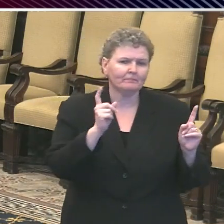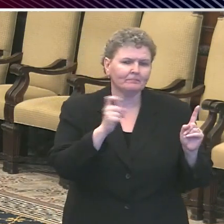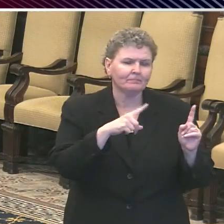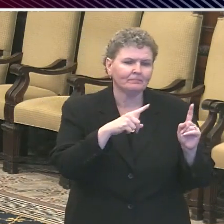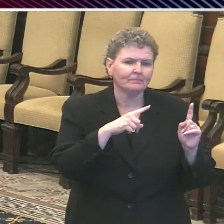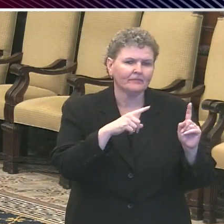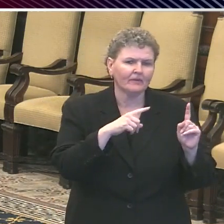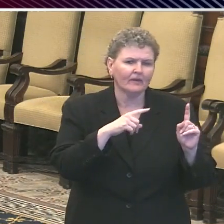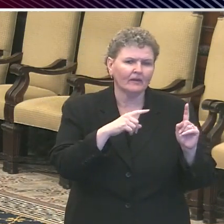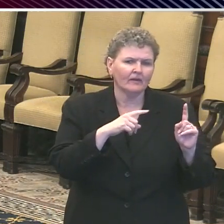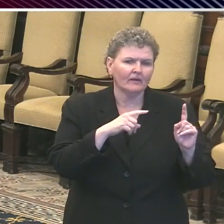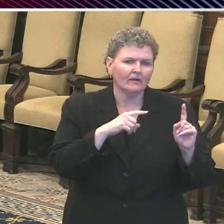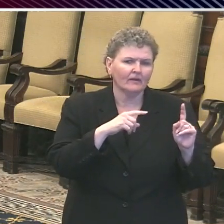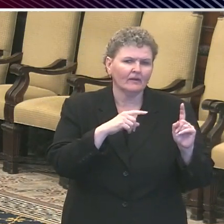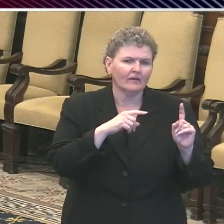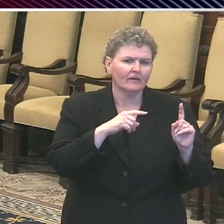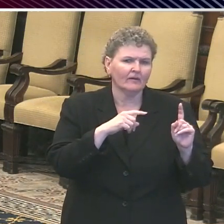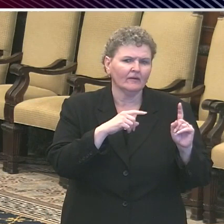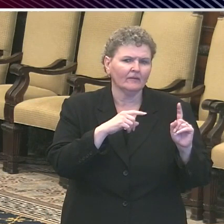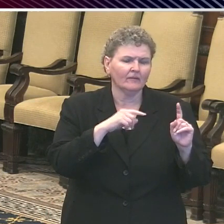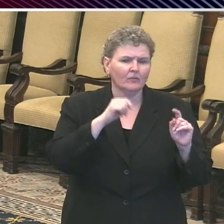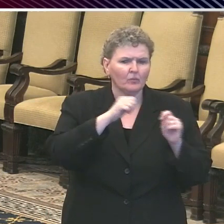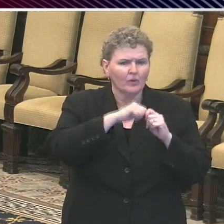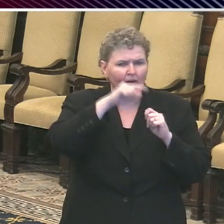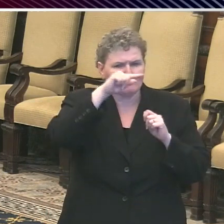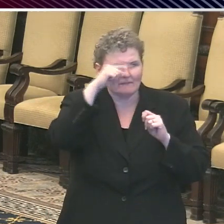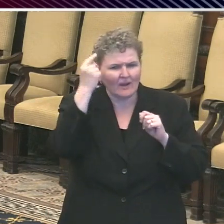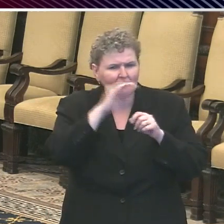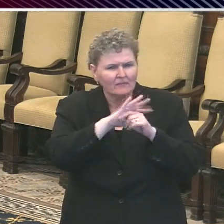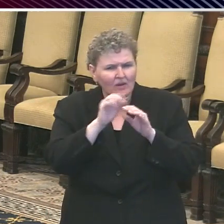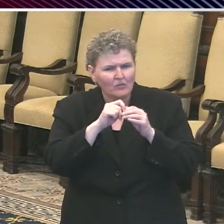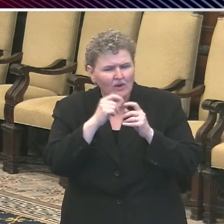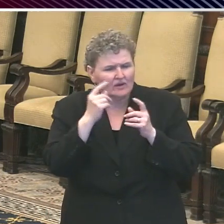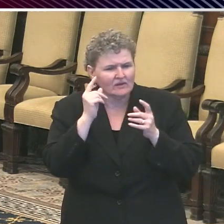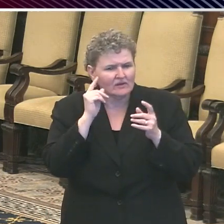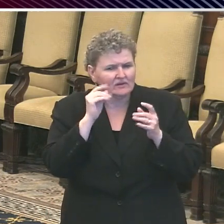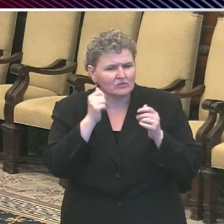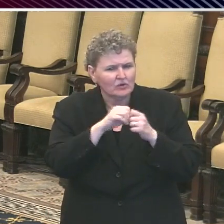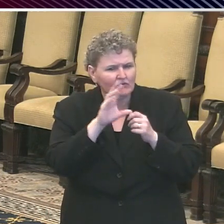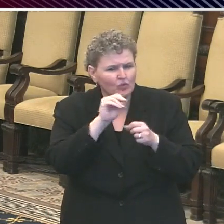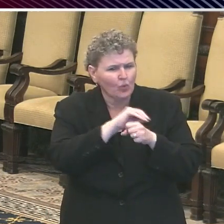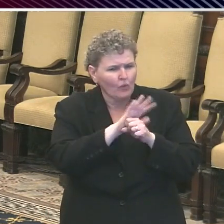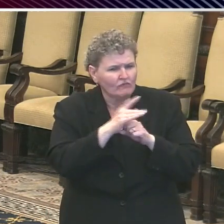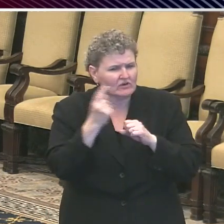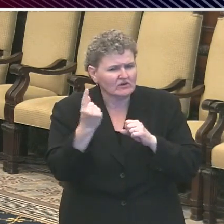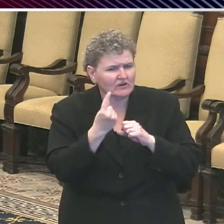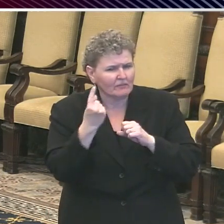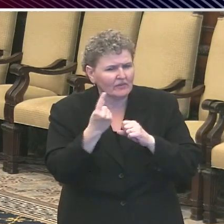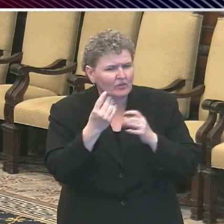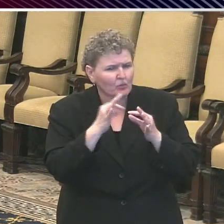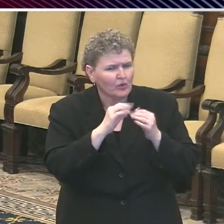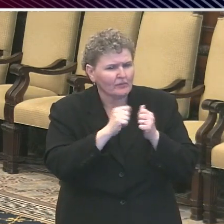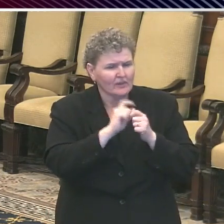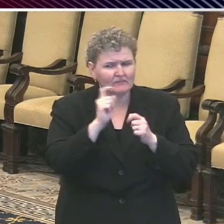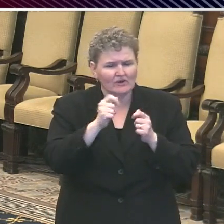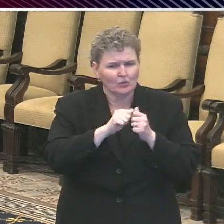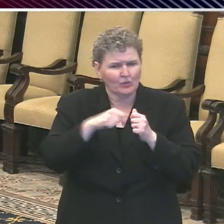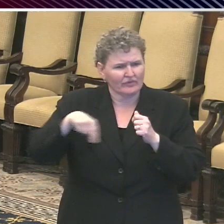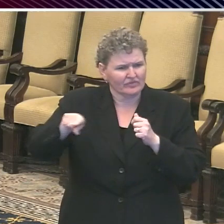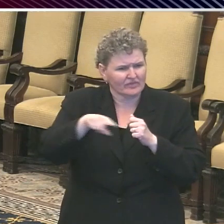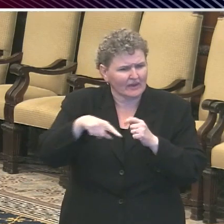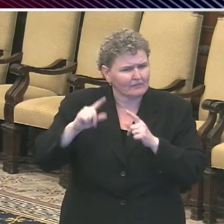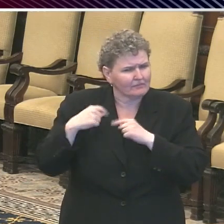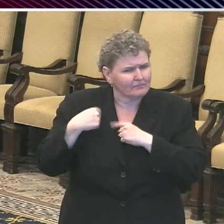funding? Have they received any funding, any support from the city? And for an organization that's